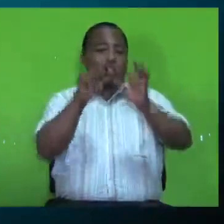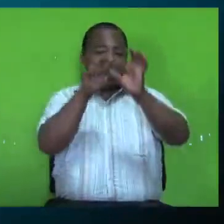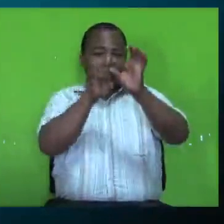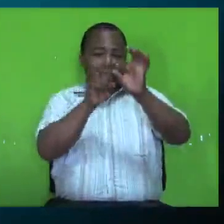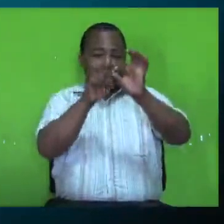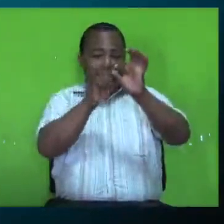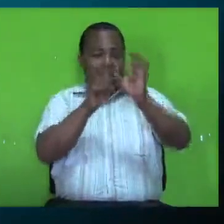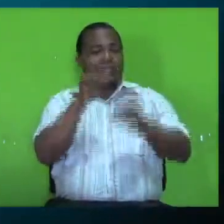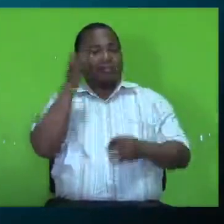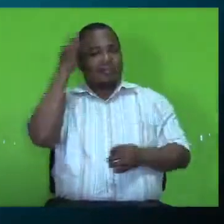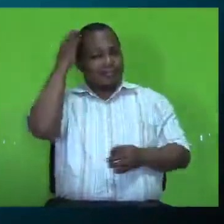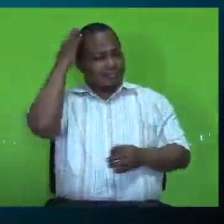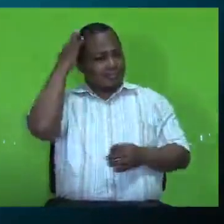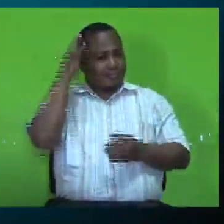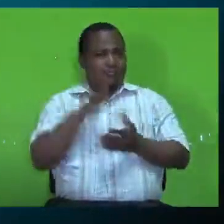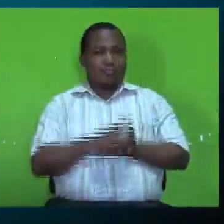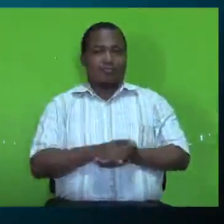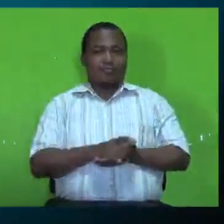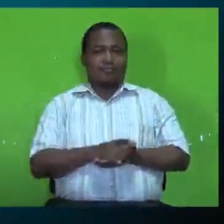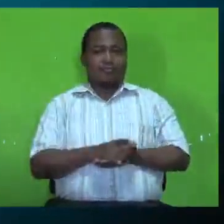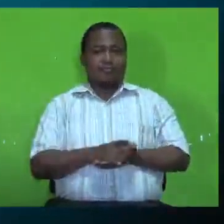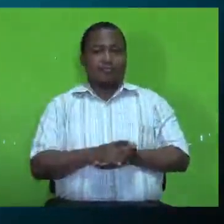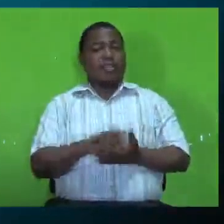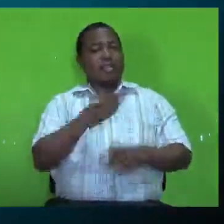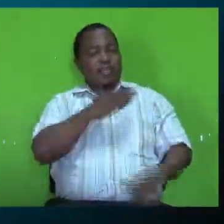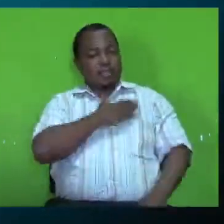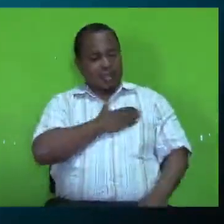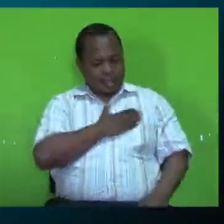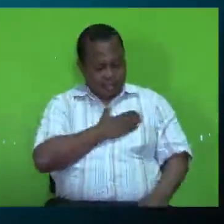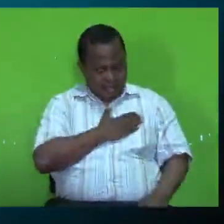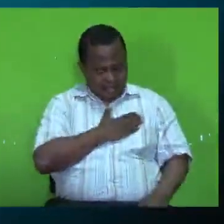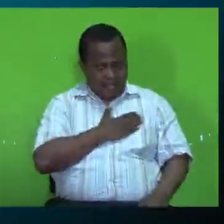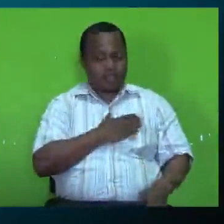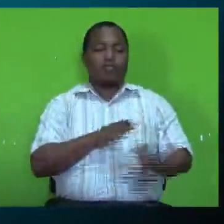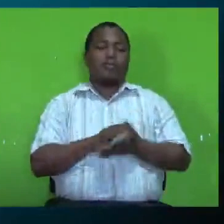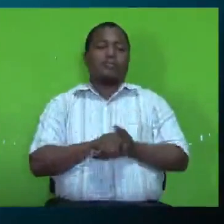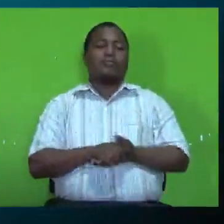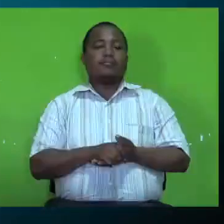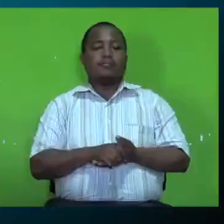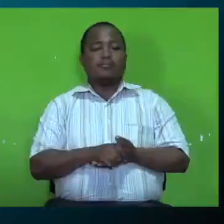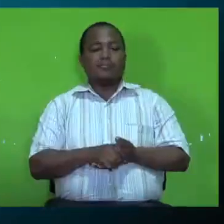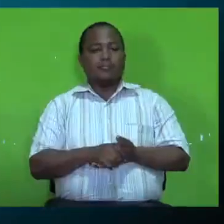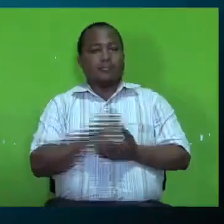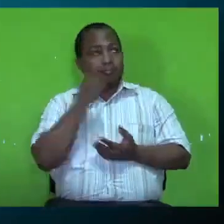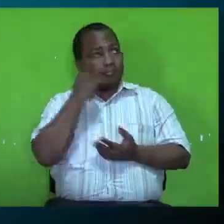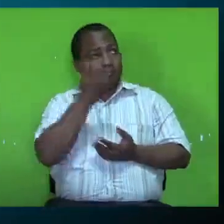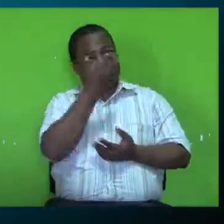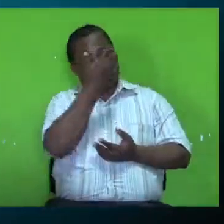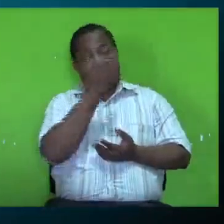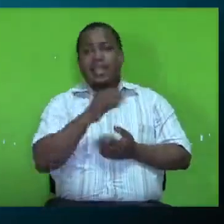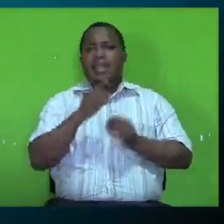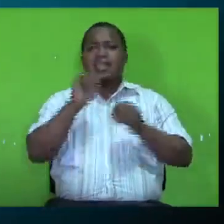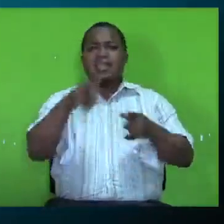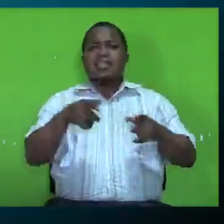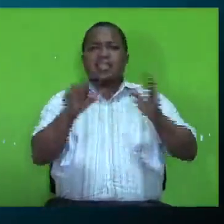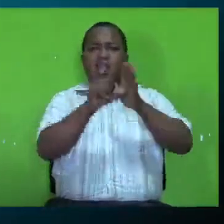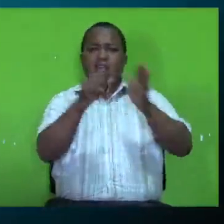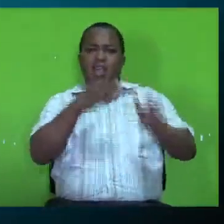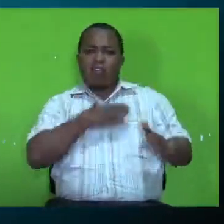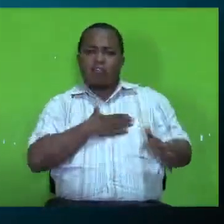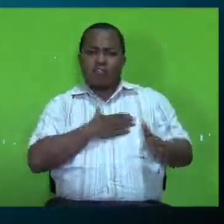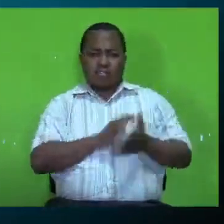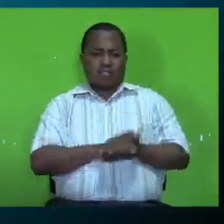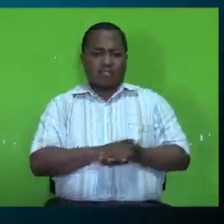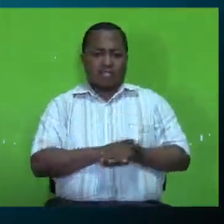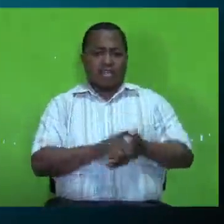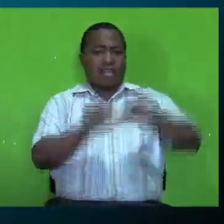Again, companion cell. Thank you, my dears. My dears,